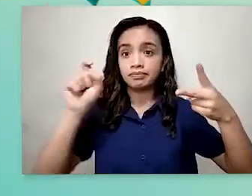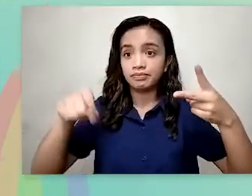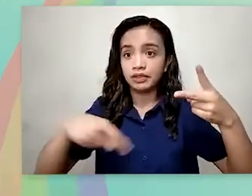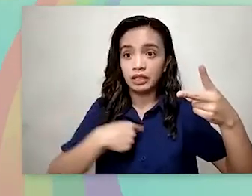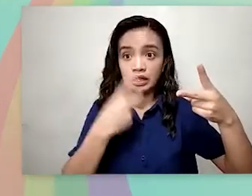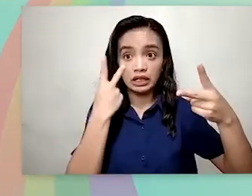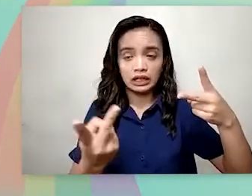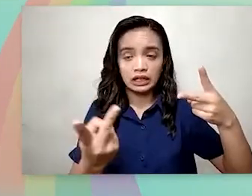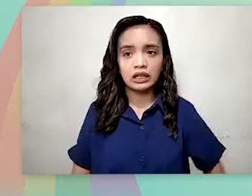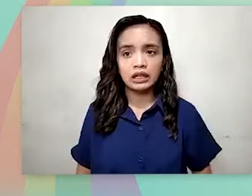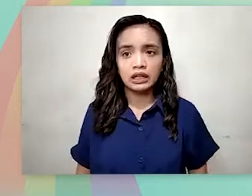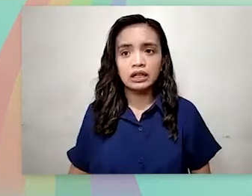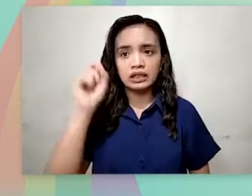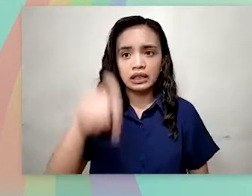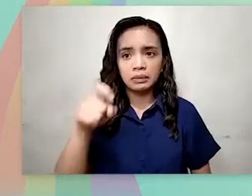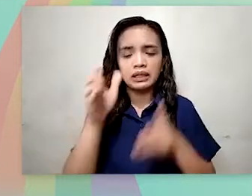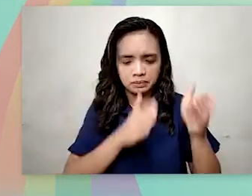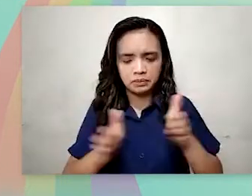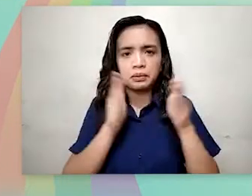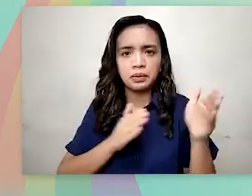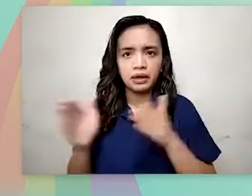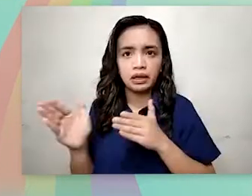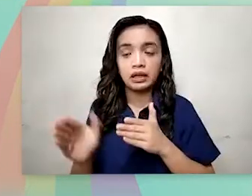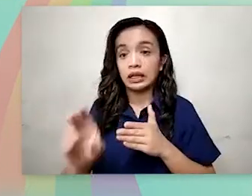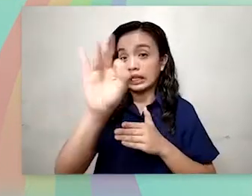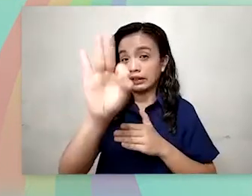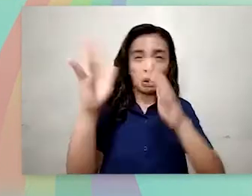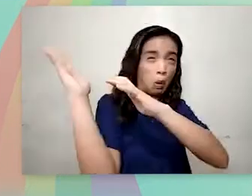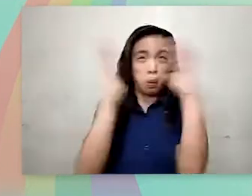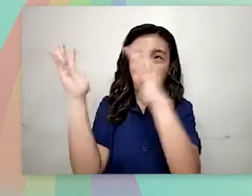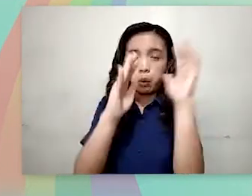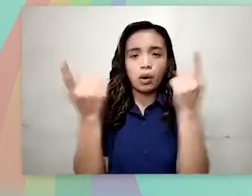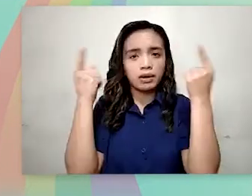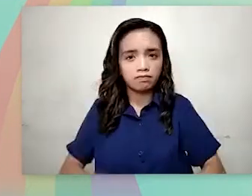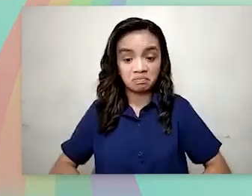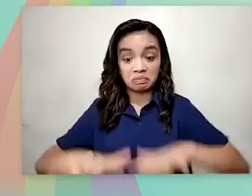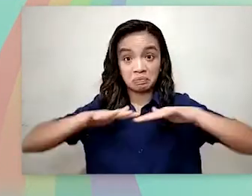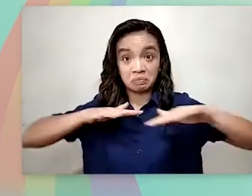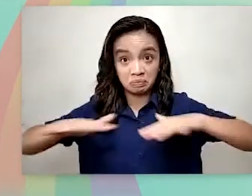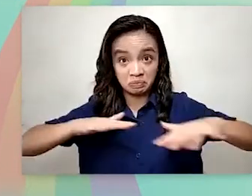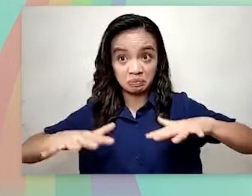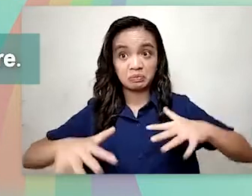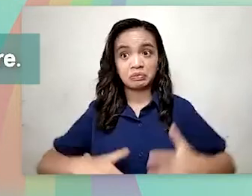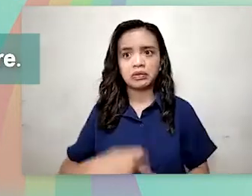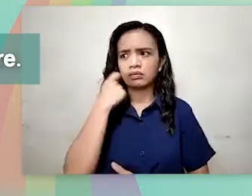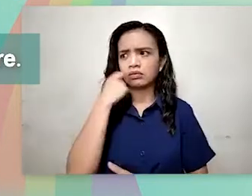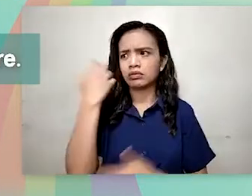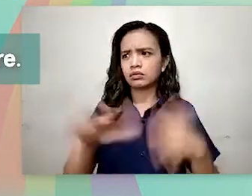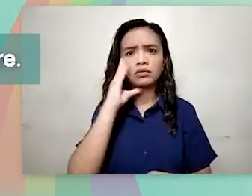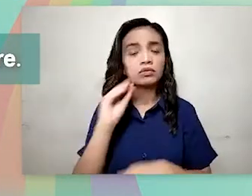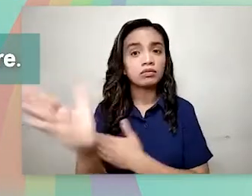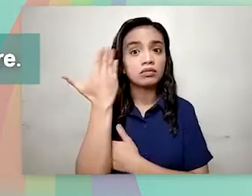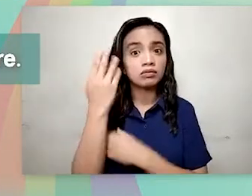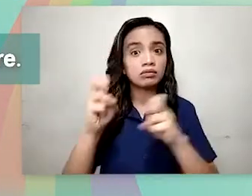the need for preparedness, because one disaster, one typhoon, one earthquake, which we had just Saturday morning, will